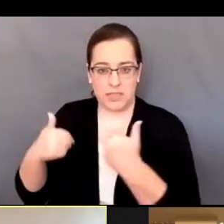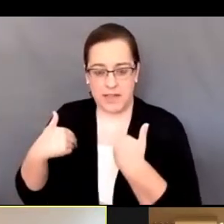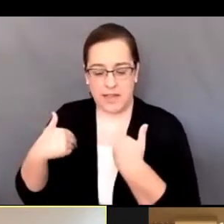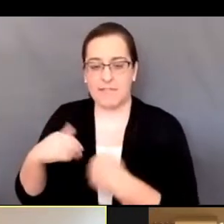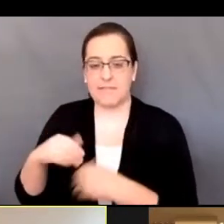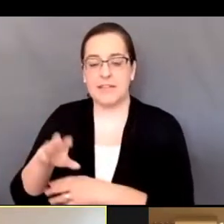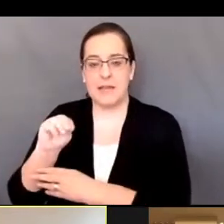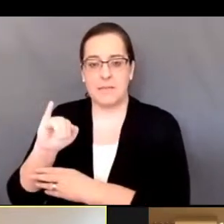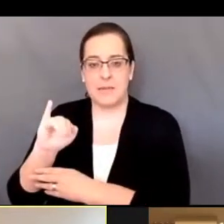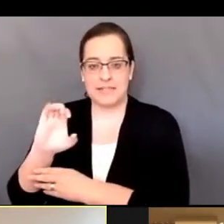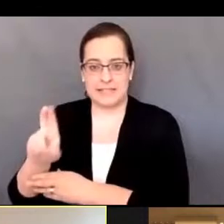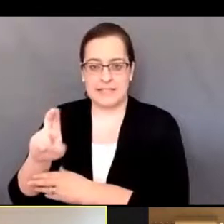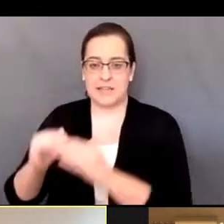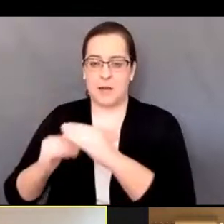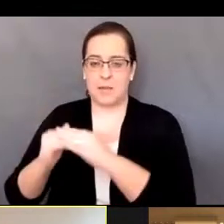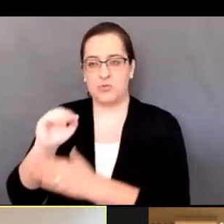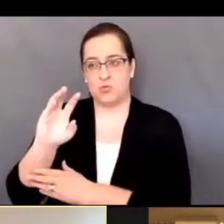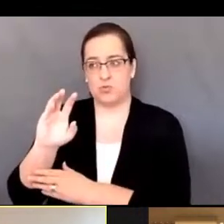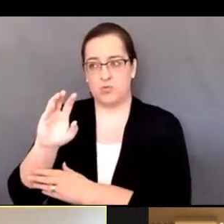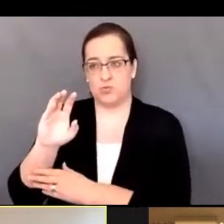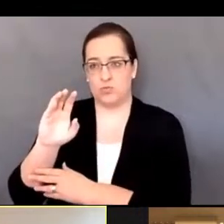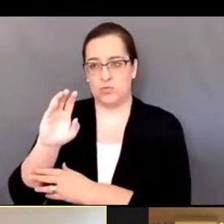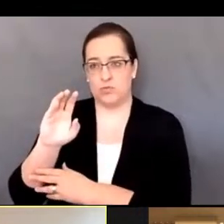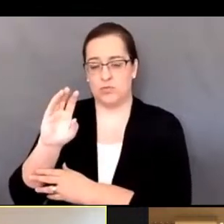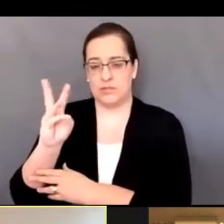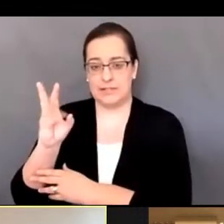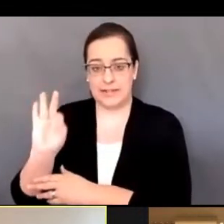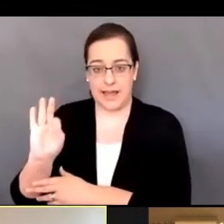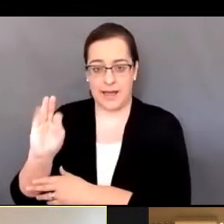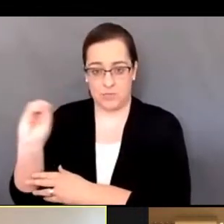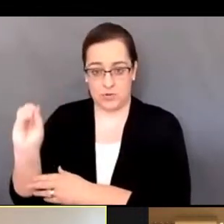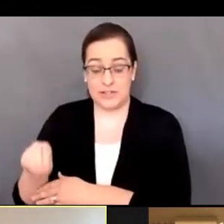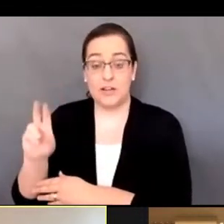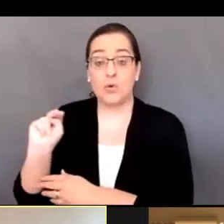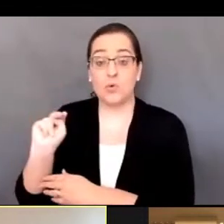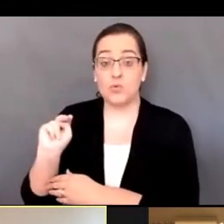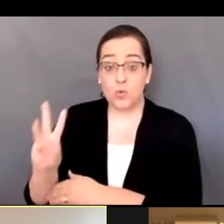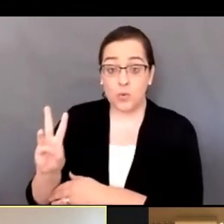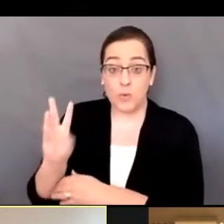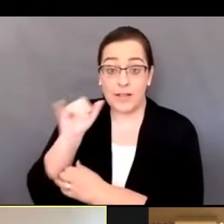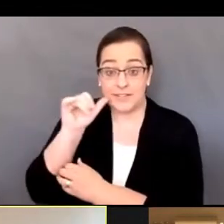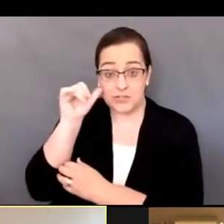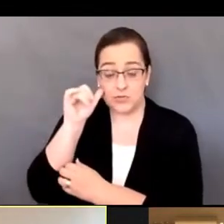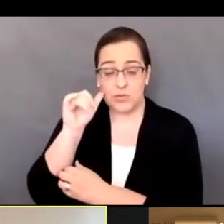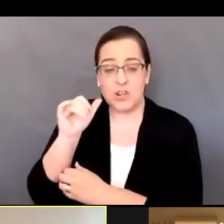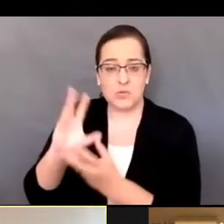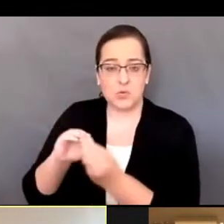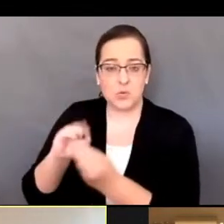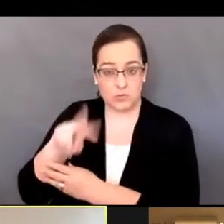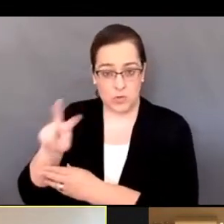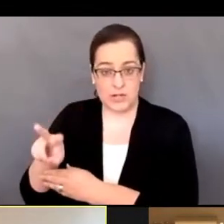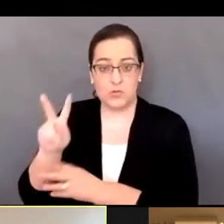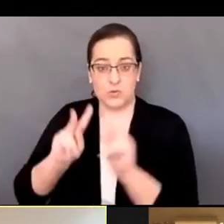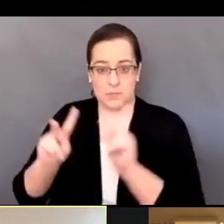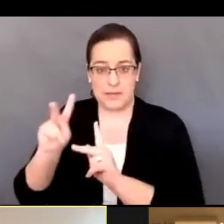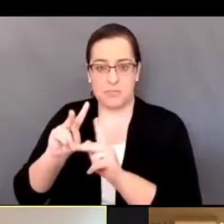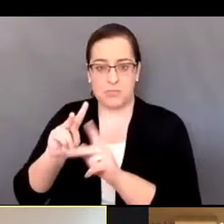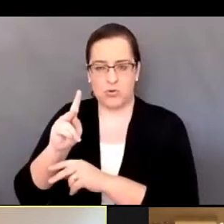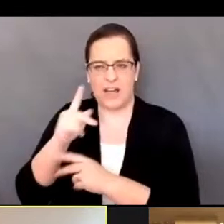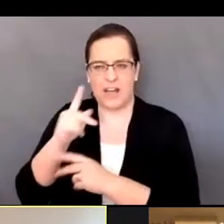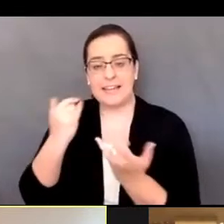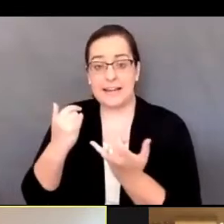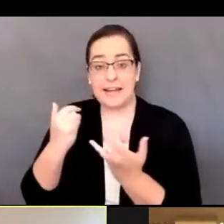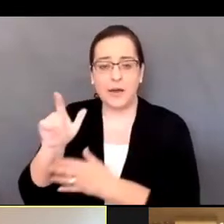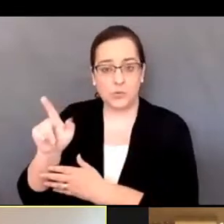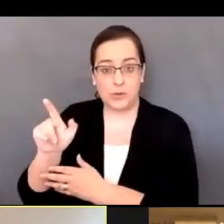up to 96%. At Northwest Texas Hospital, yesterday there was a total of 22. I think that's down to 21